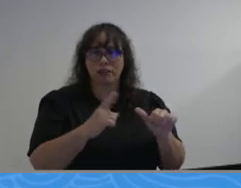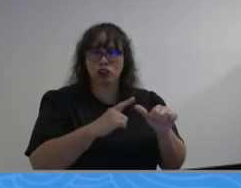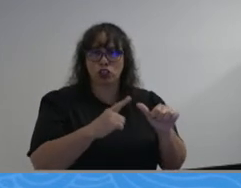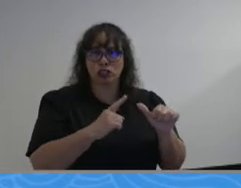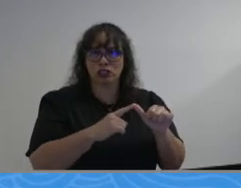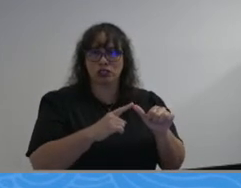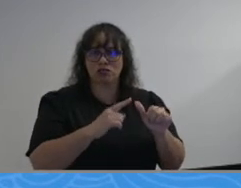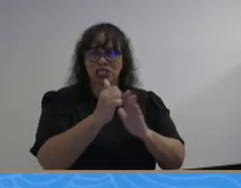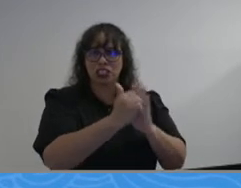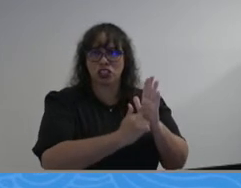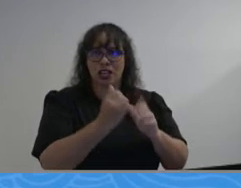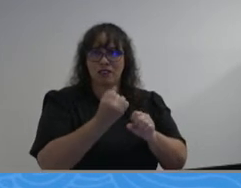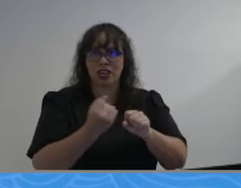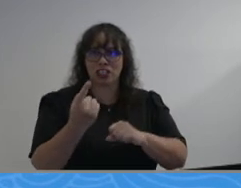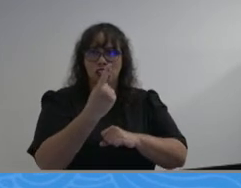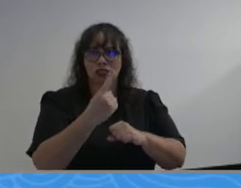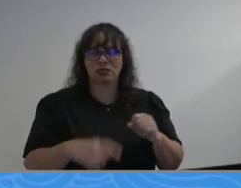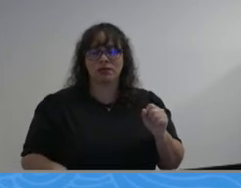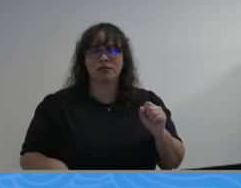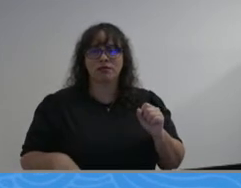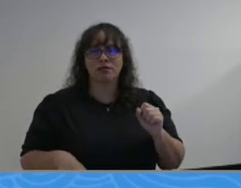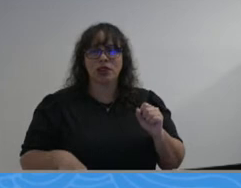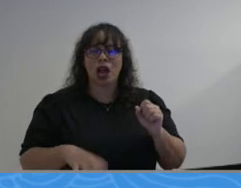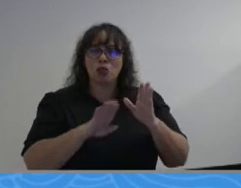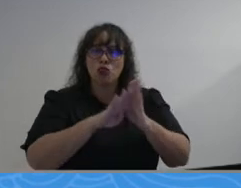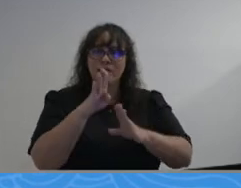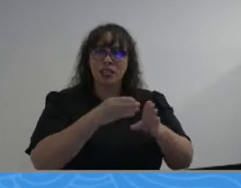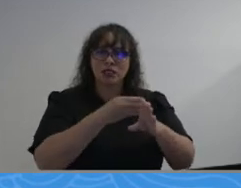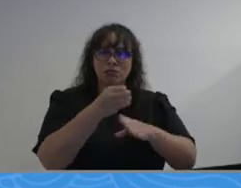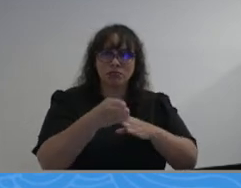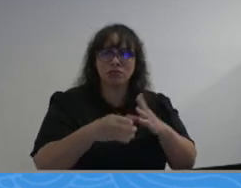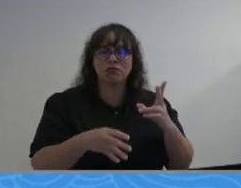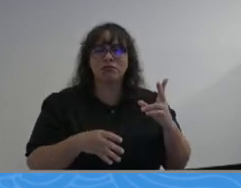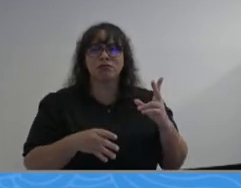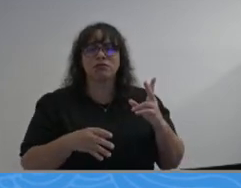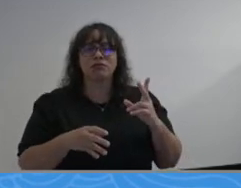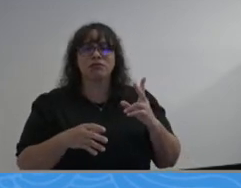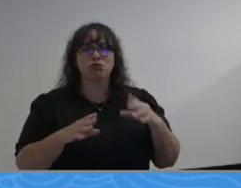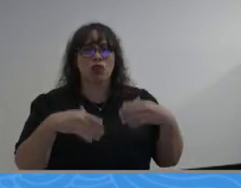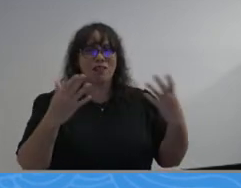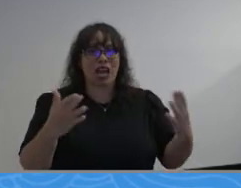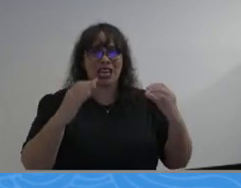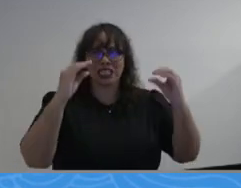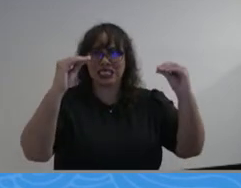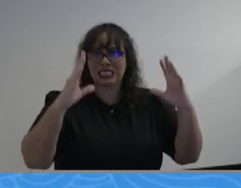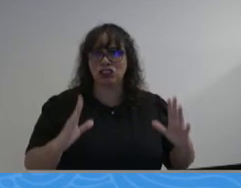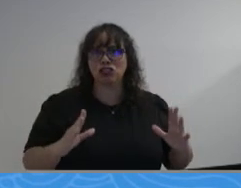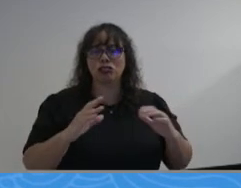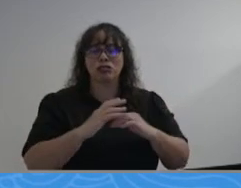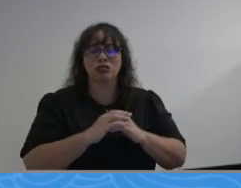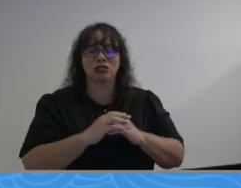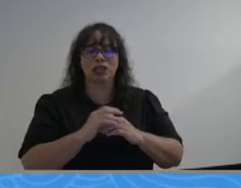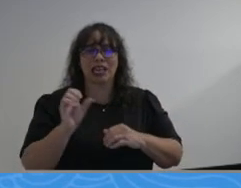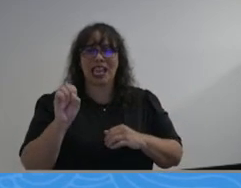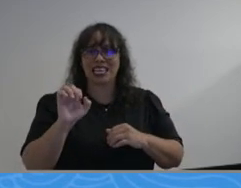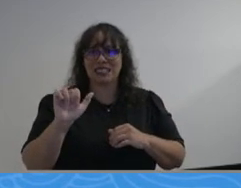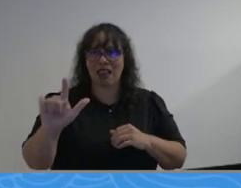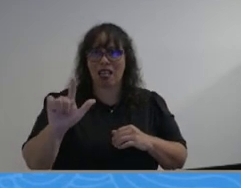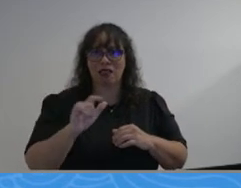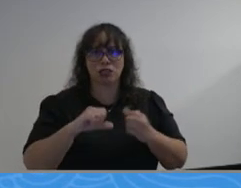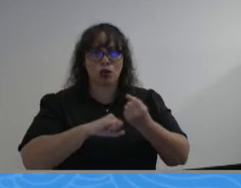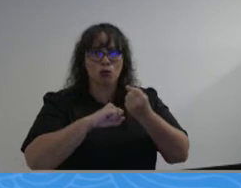year, the professional development that needs to be provided to teachers around SEL and equity and supporting English learners,